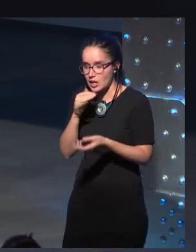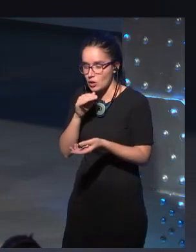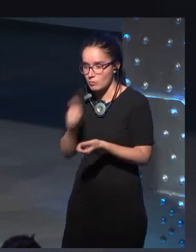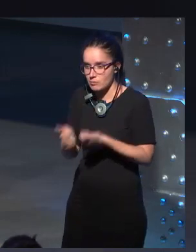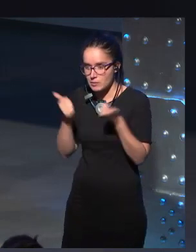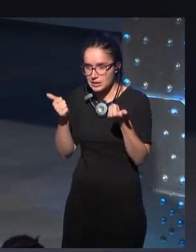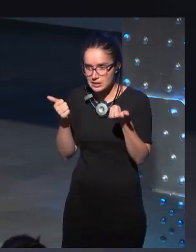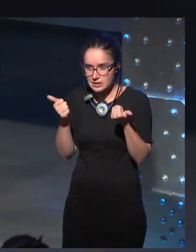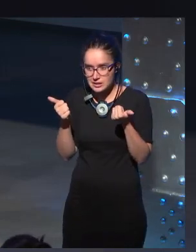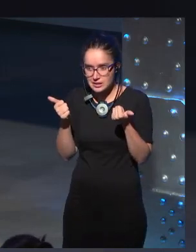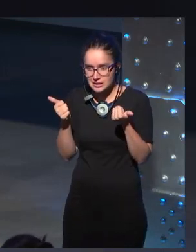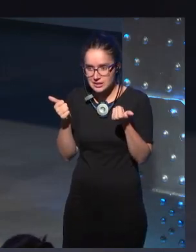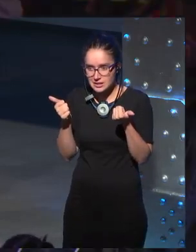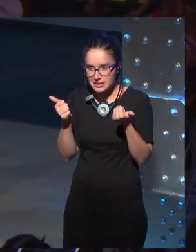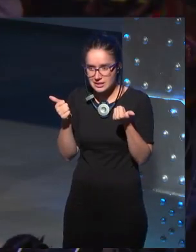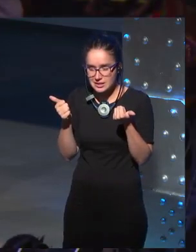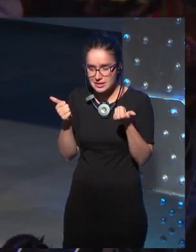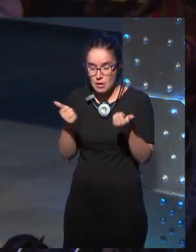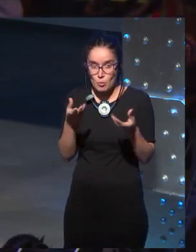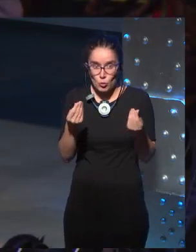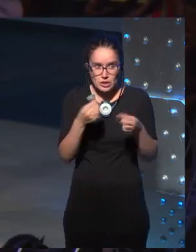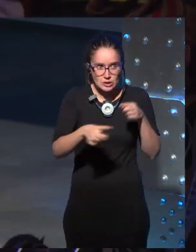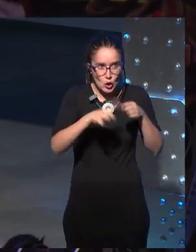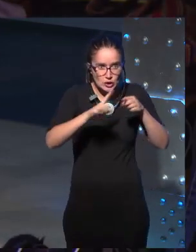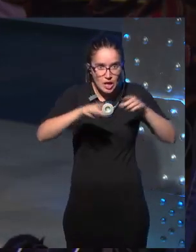you still want to say something else to Christophe. Is that right?